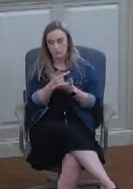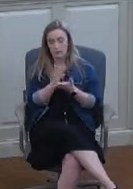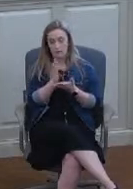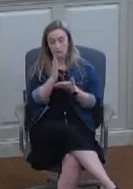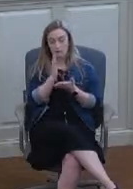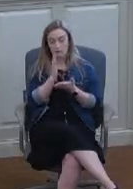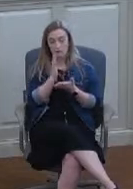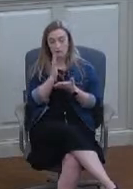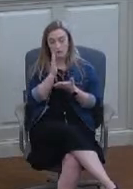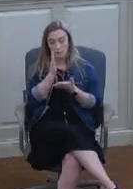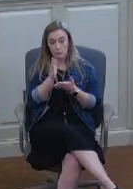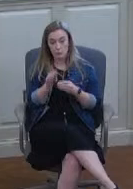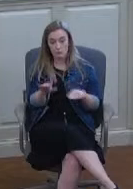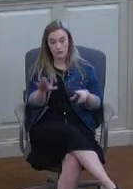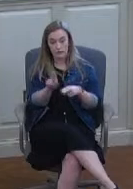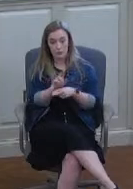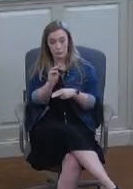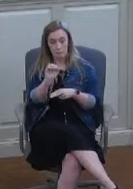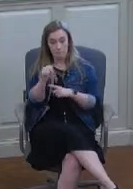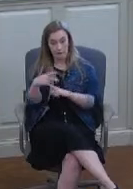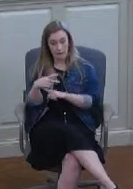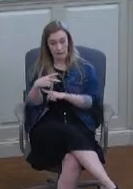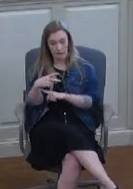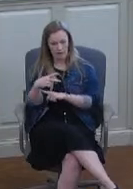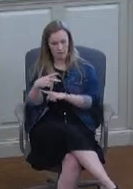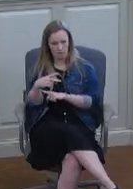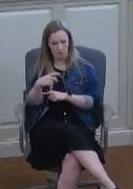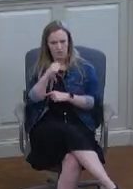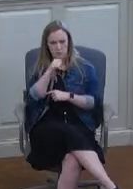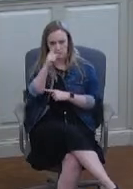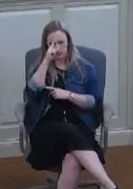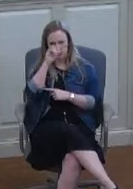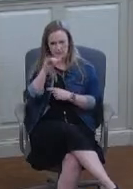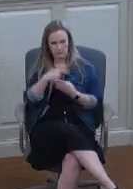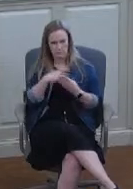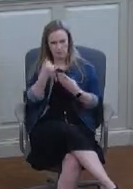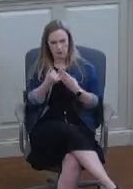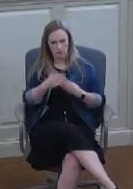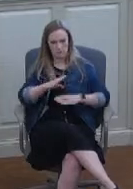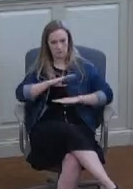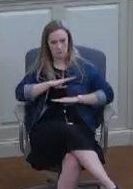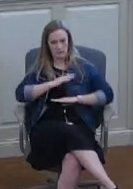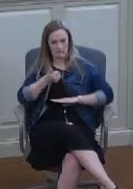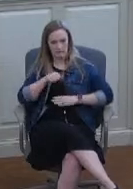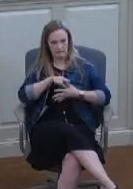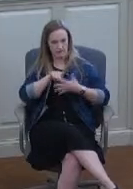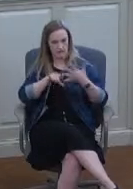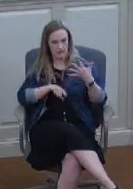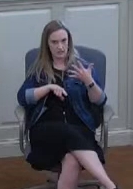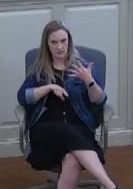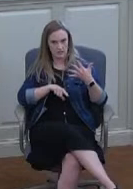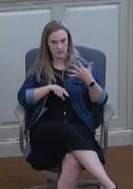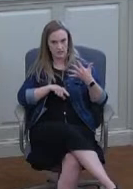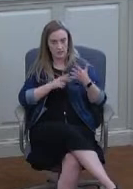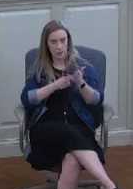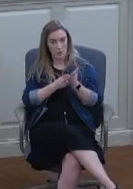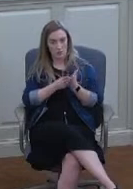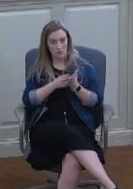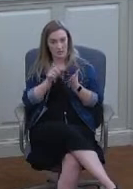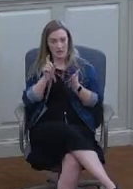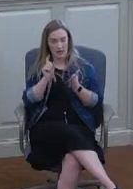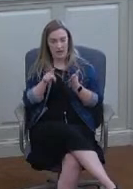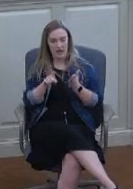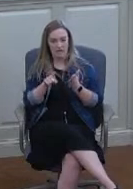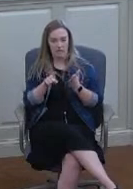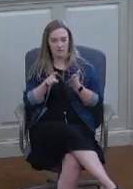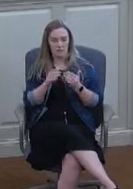land use map. I don't think this project necessarily meets any of those, honestly. Has to be an overriding